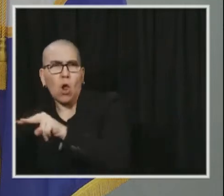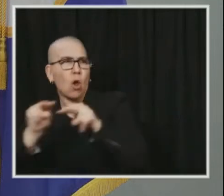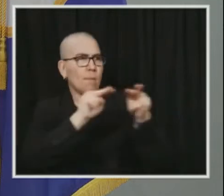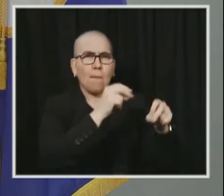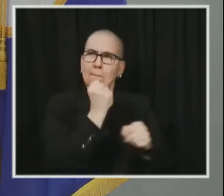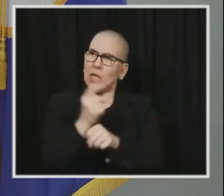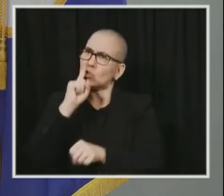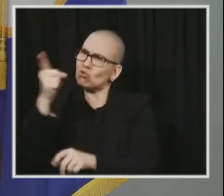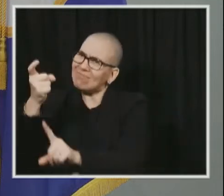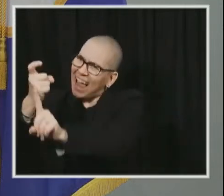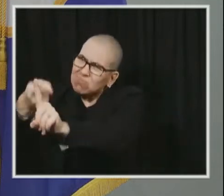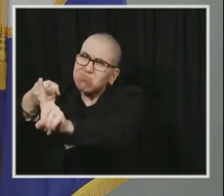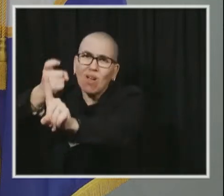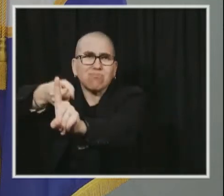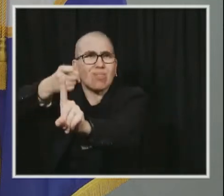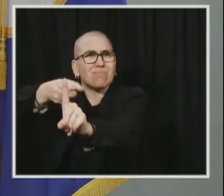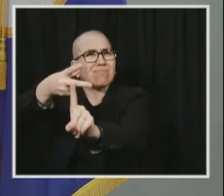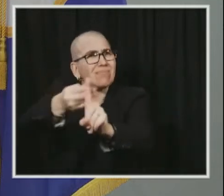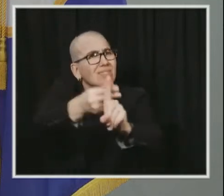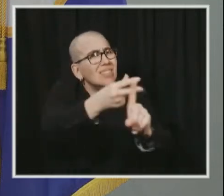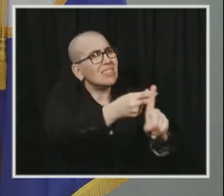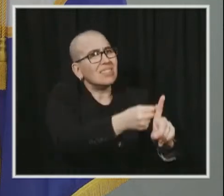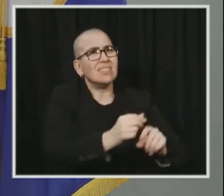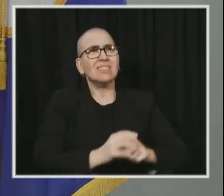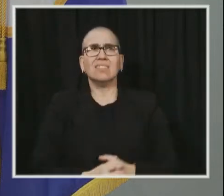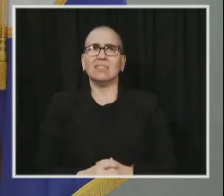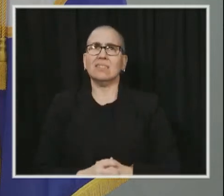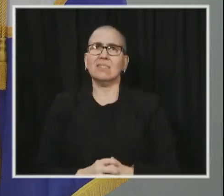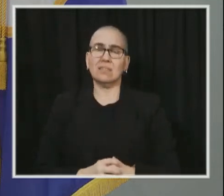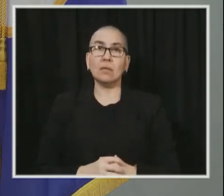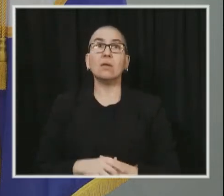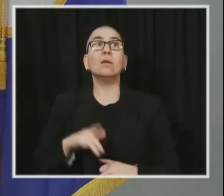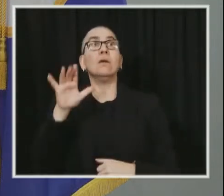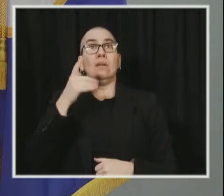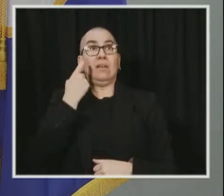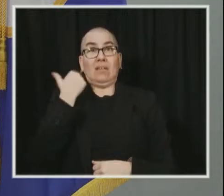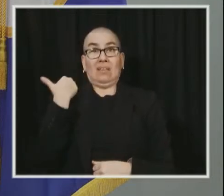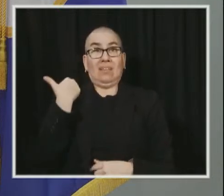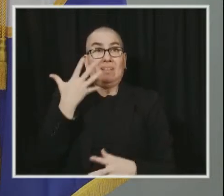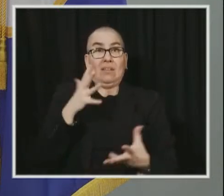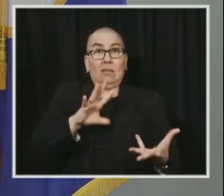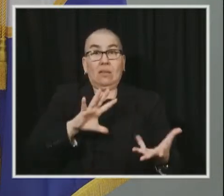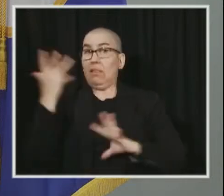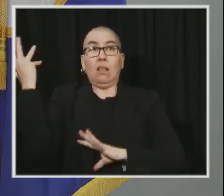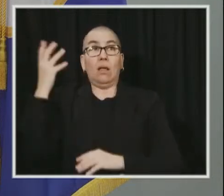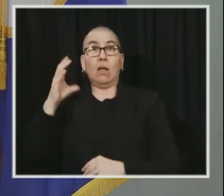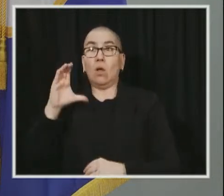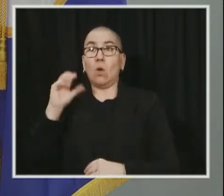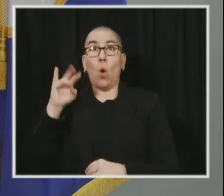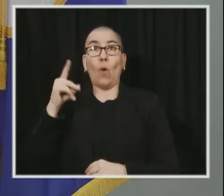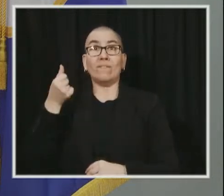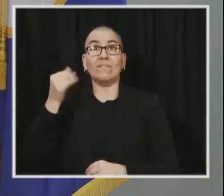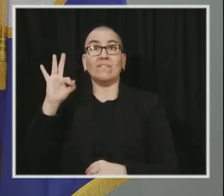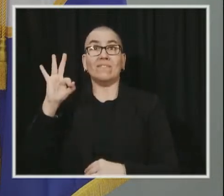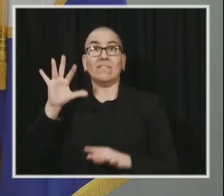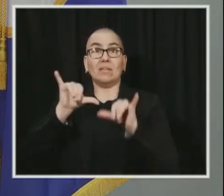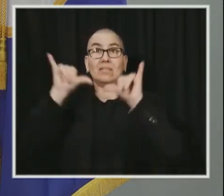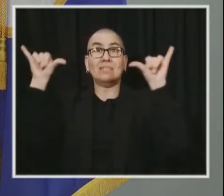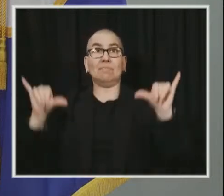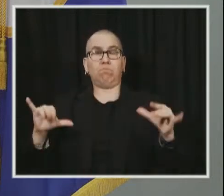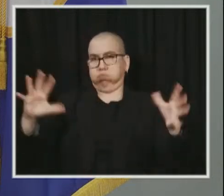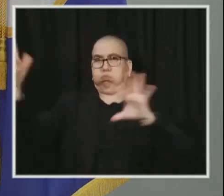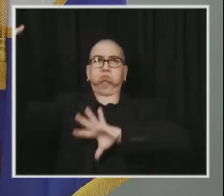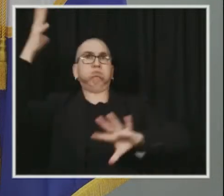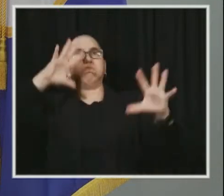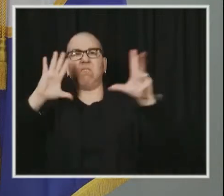Minnesotan communities disproportionately impacted by COVID-19 as a result of systemic inequities that exist in our state